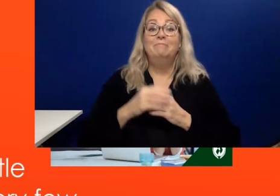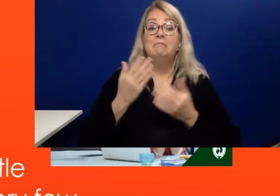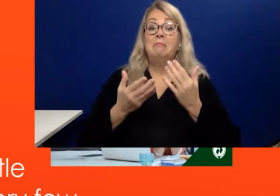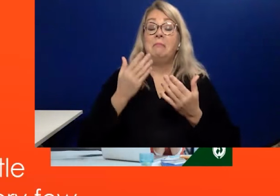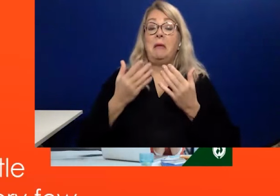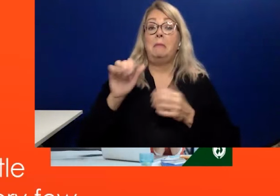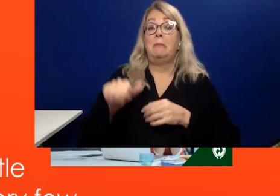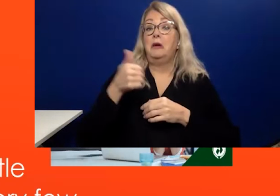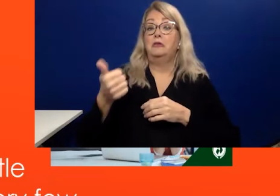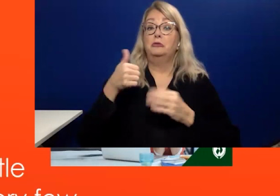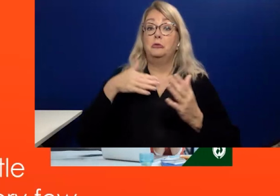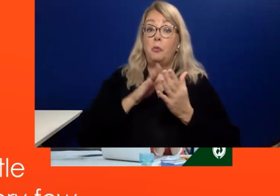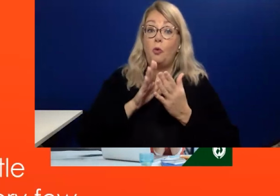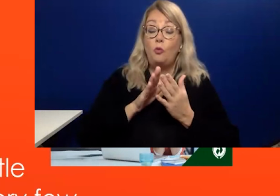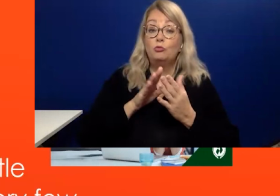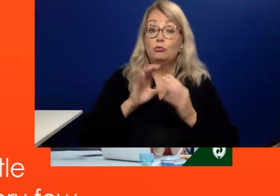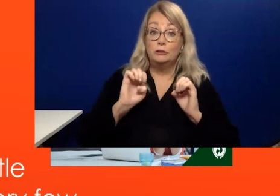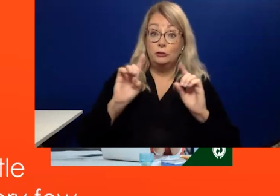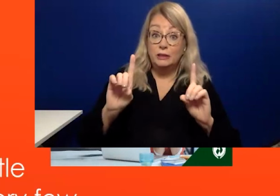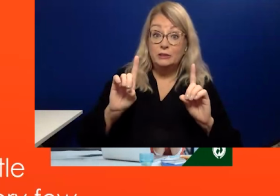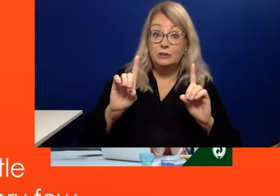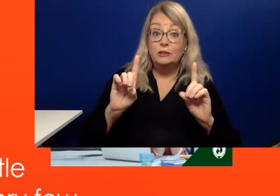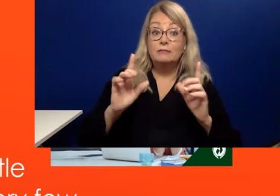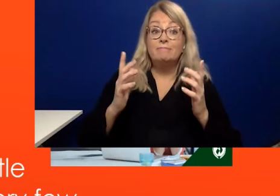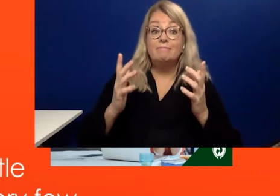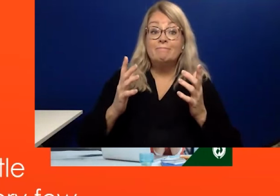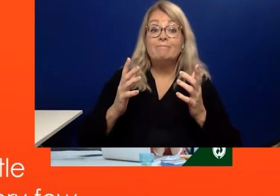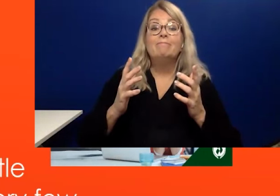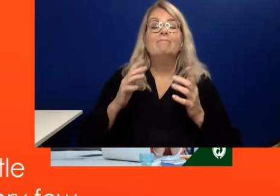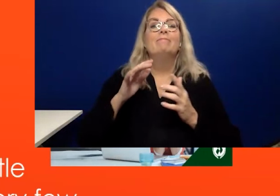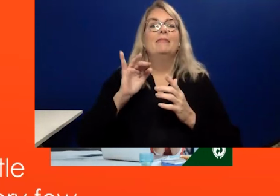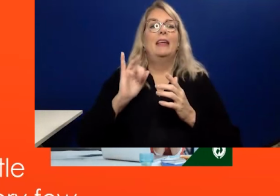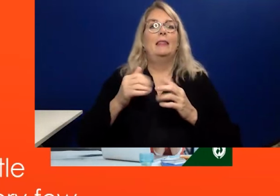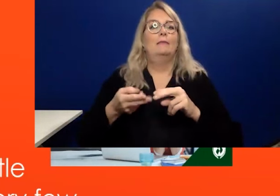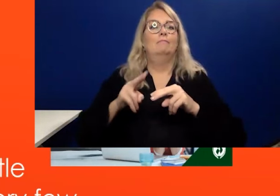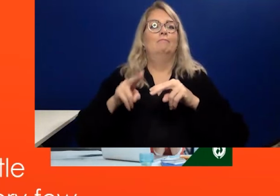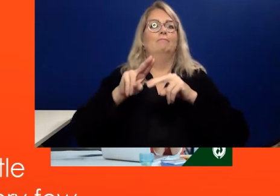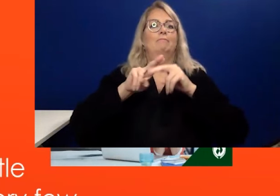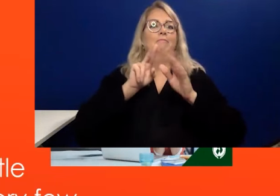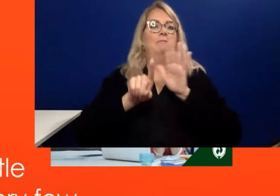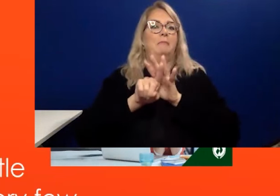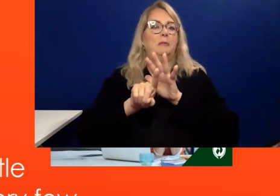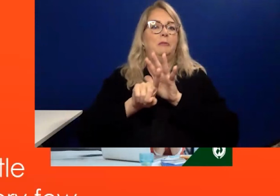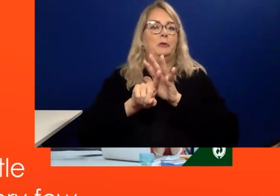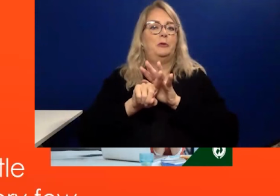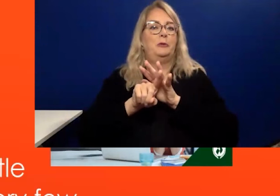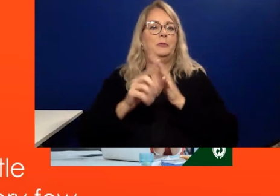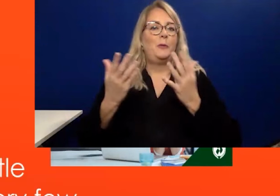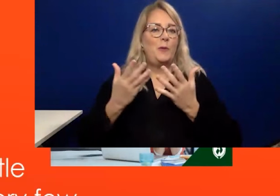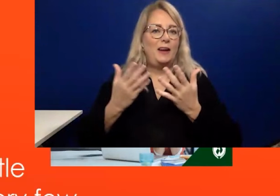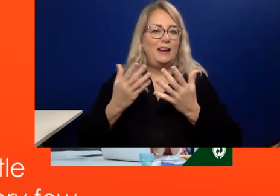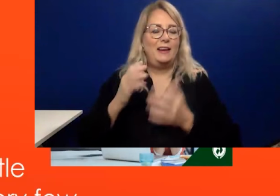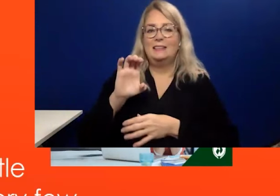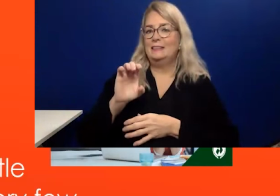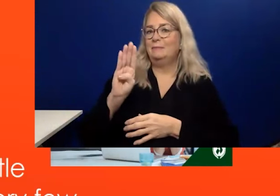alternative approach to education is gaining popularity. Competency-based education.